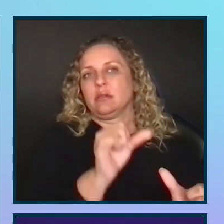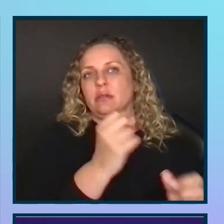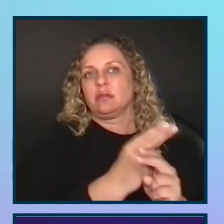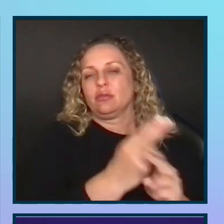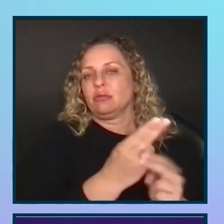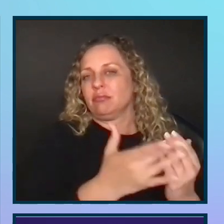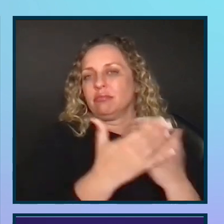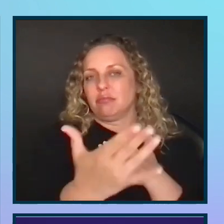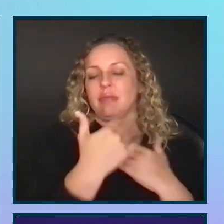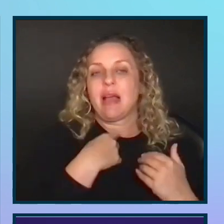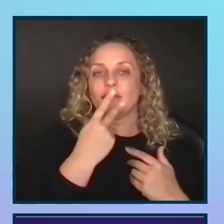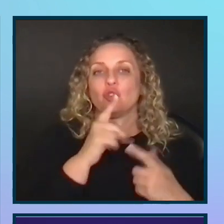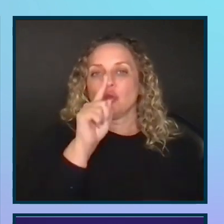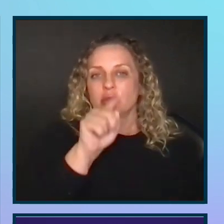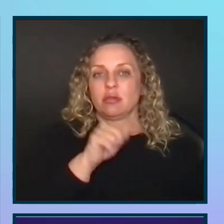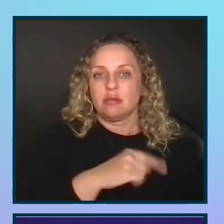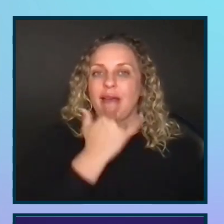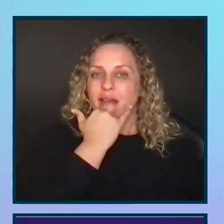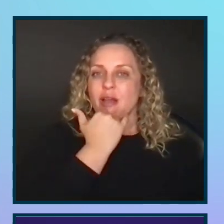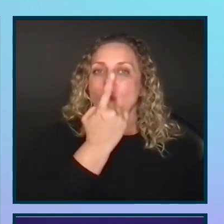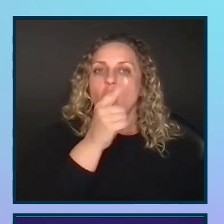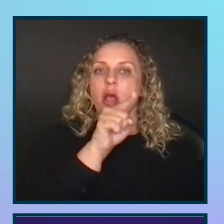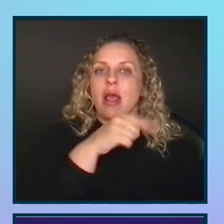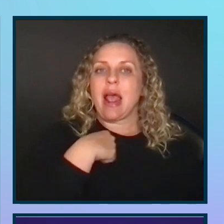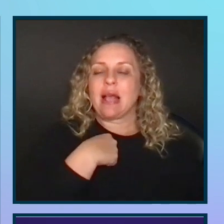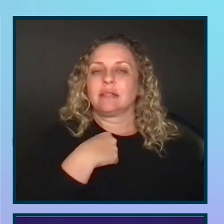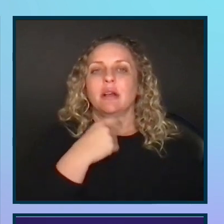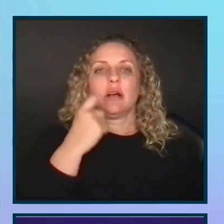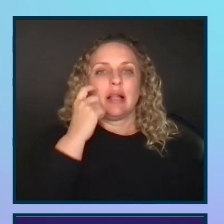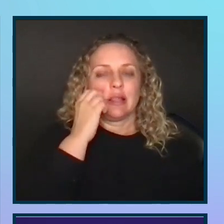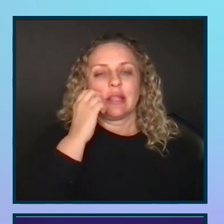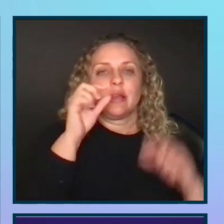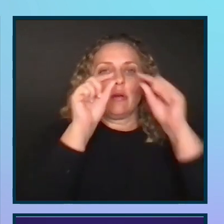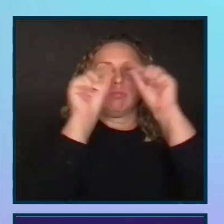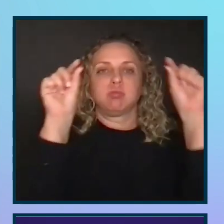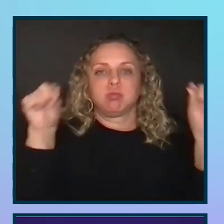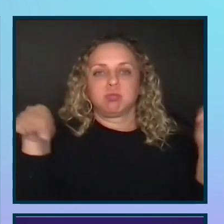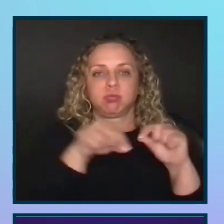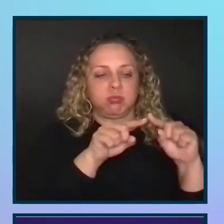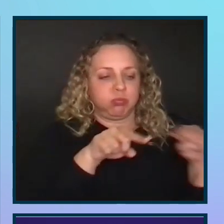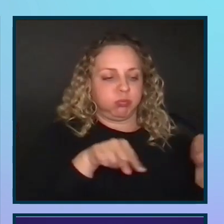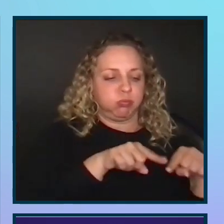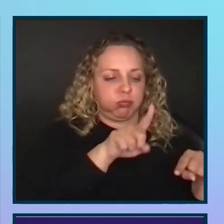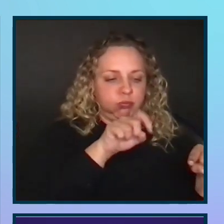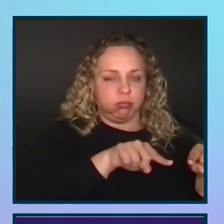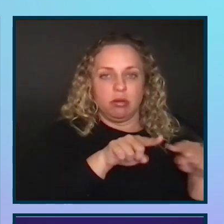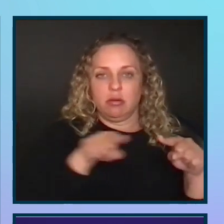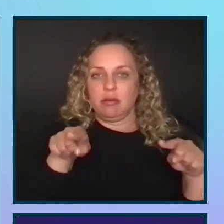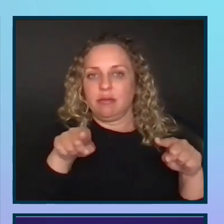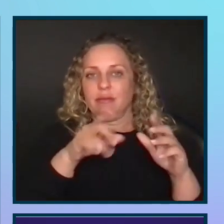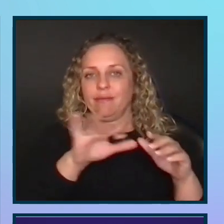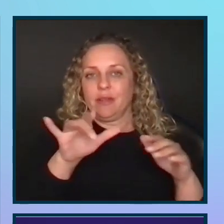have two different form elements that are an error. One has the thick red border with the red exclamation mark, field is required. And the next one